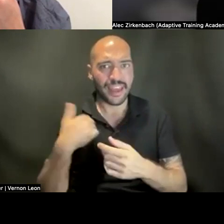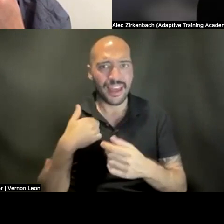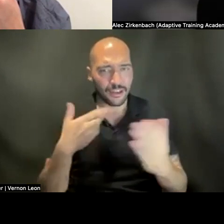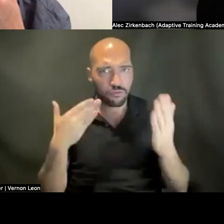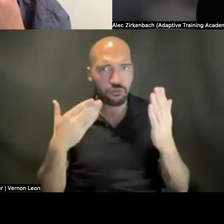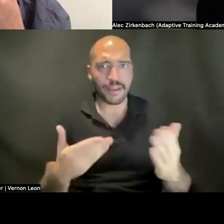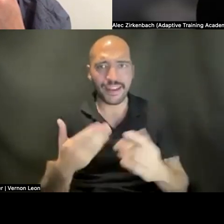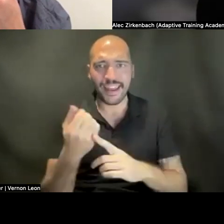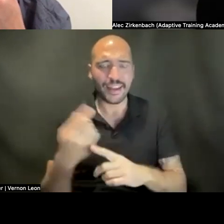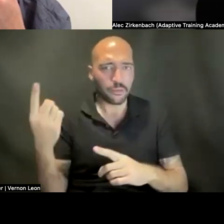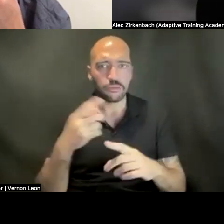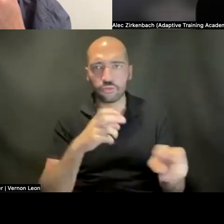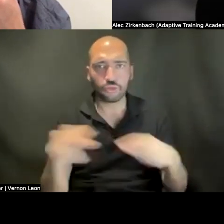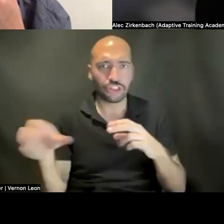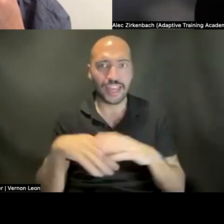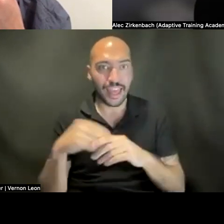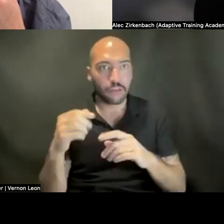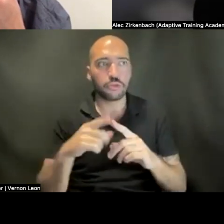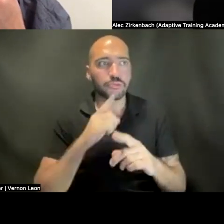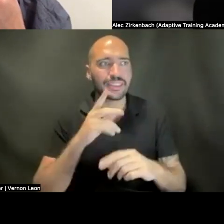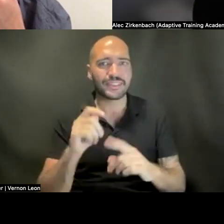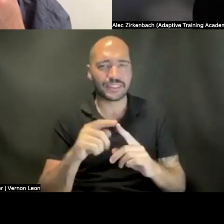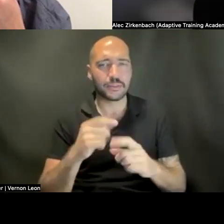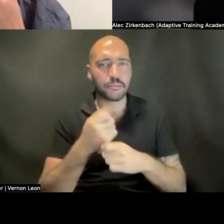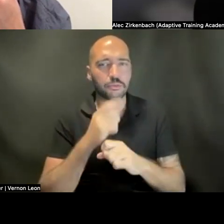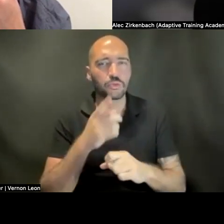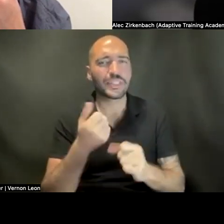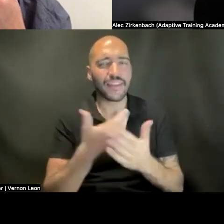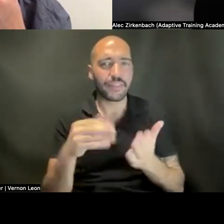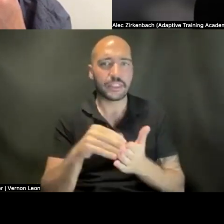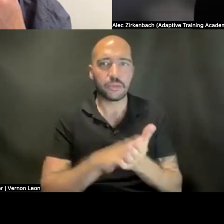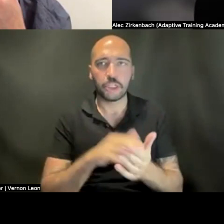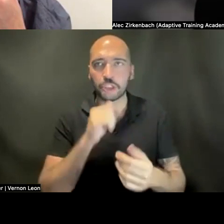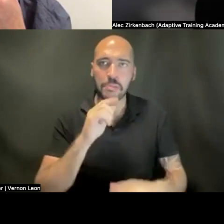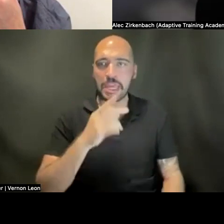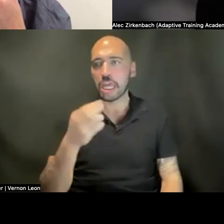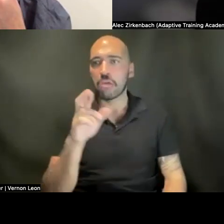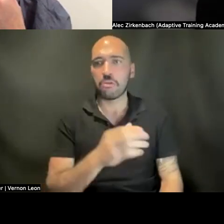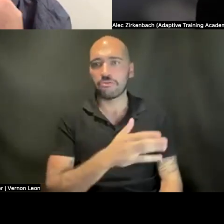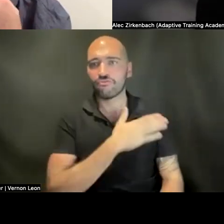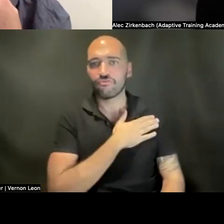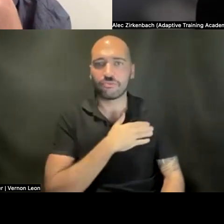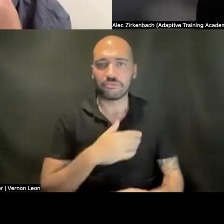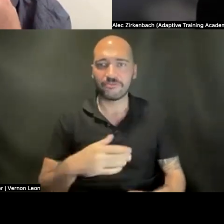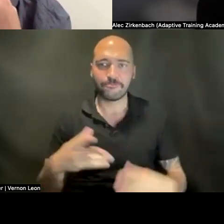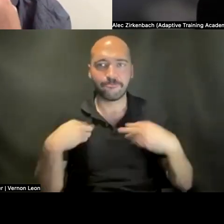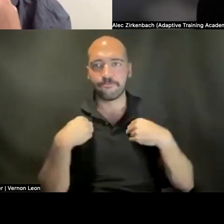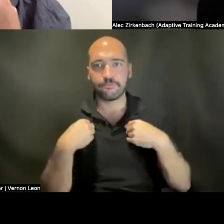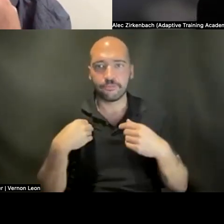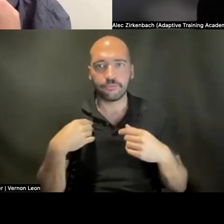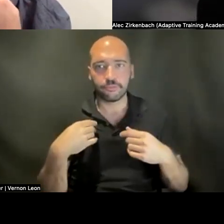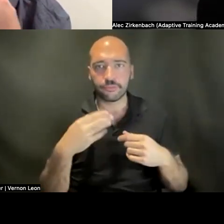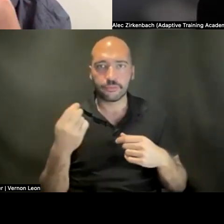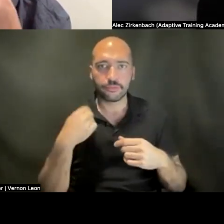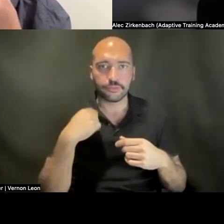recommend anybody transitioning out to being a veteran is make sure you get everything documented. Don't be a hero. Don't try to just suck it up. And I